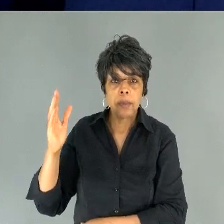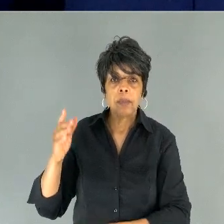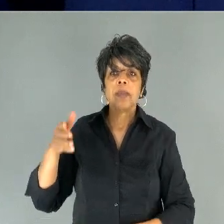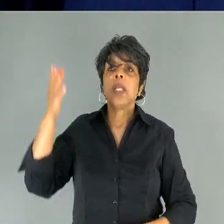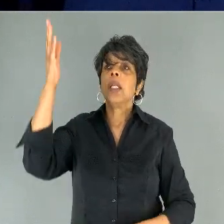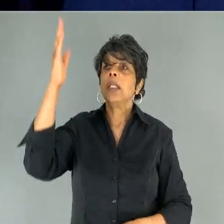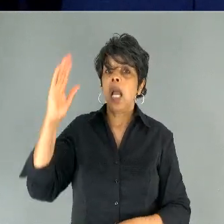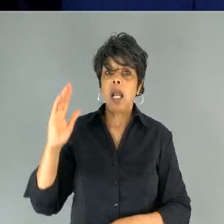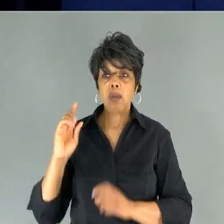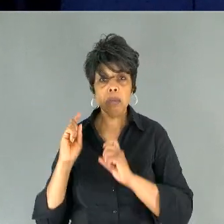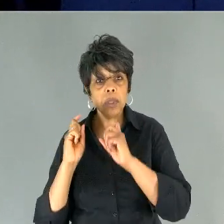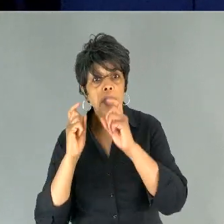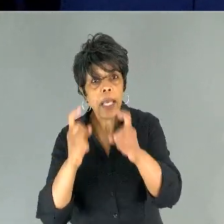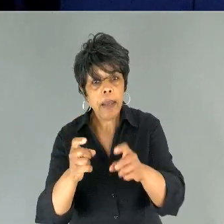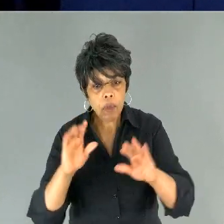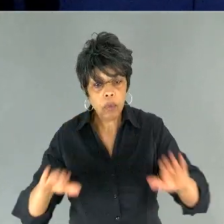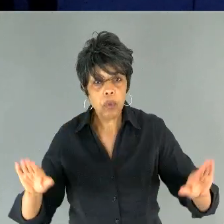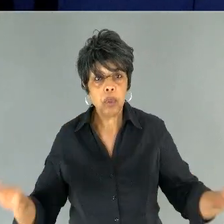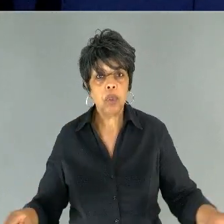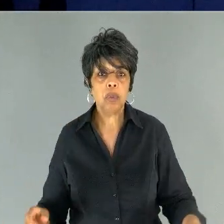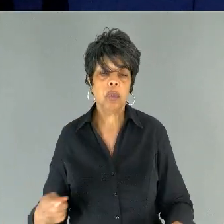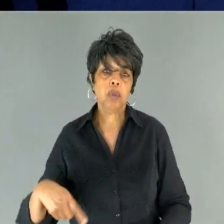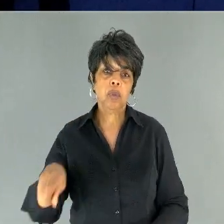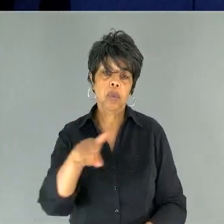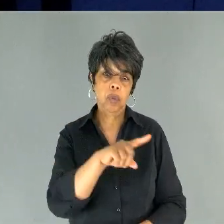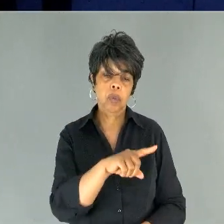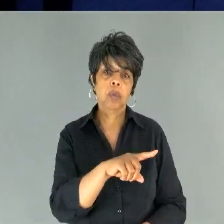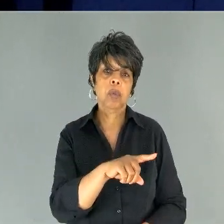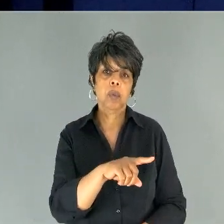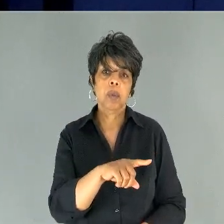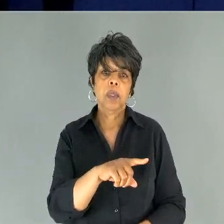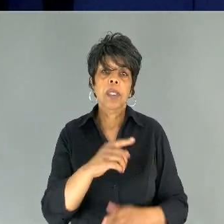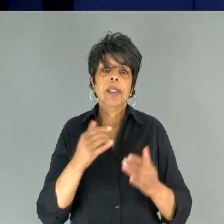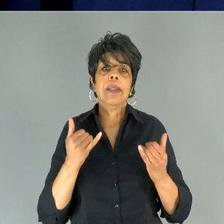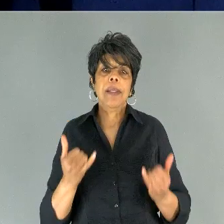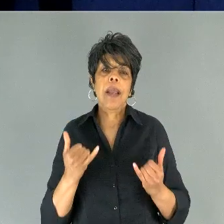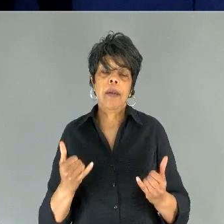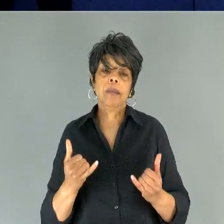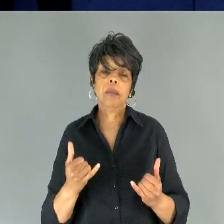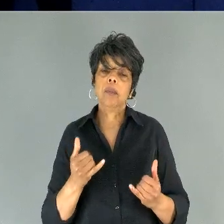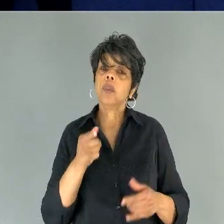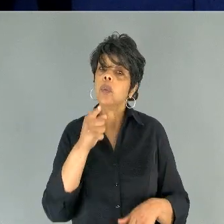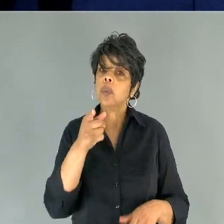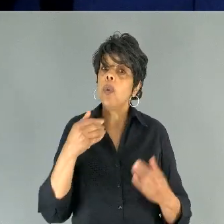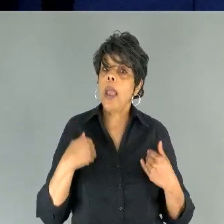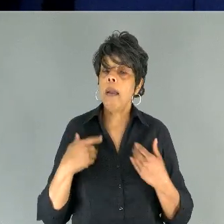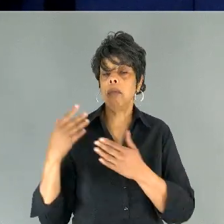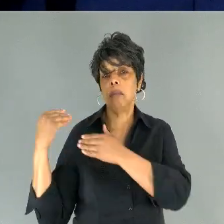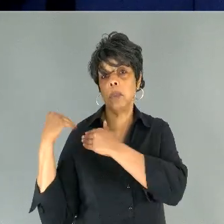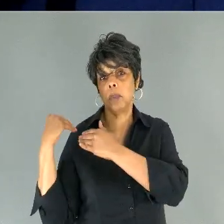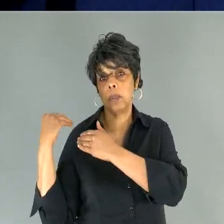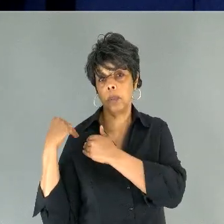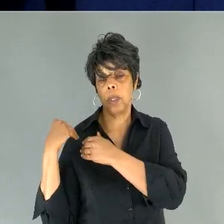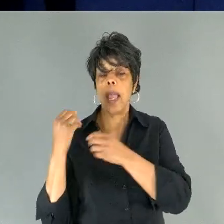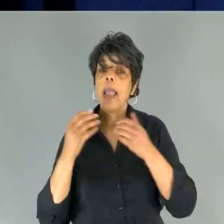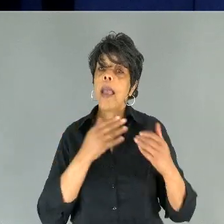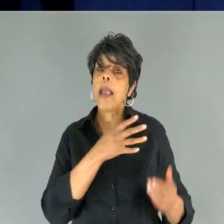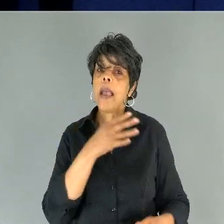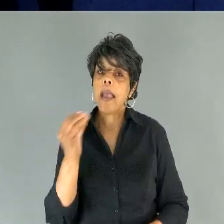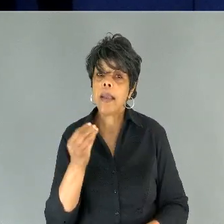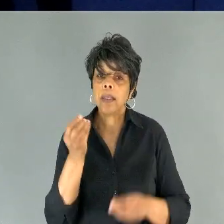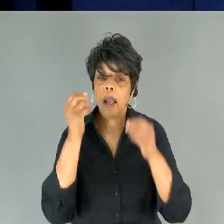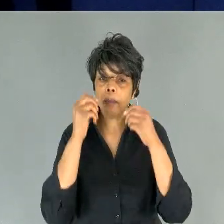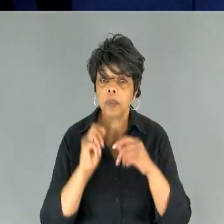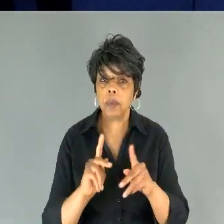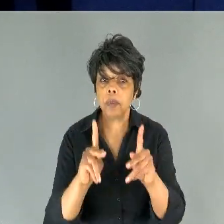with these children, now there is a responsibility and an opportunity that you